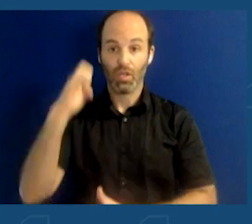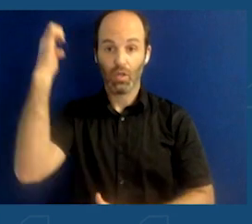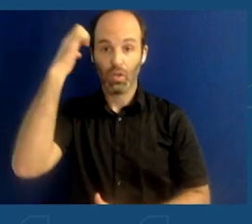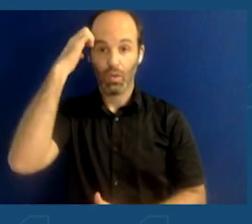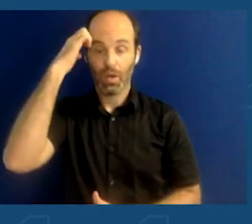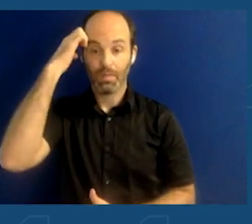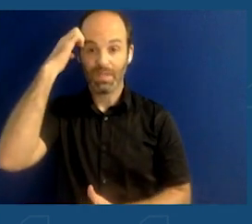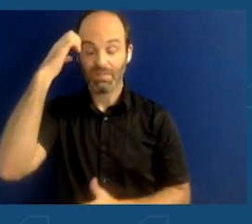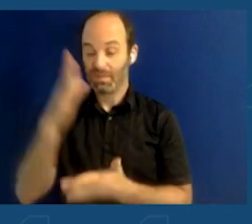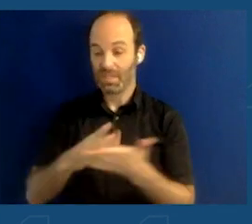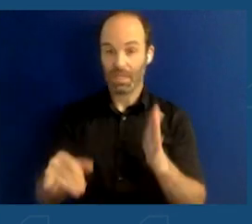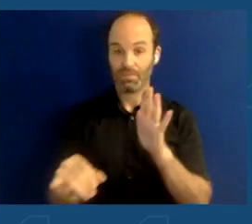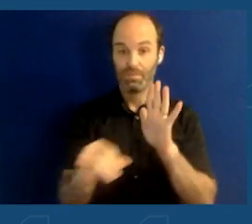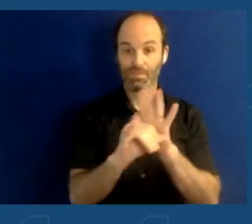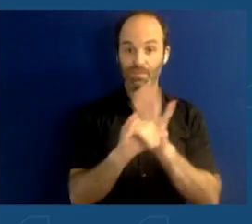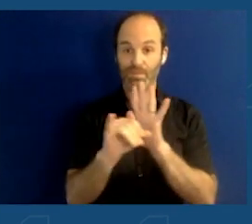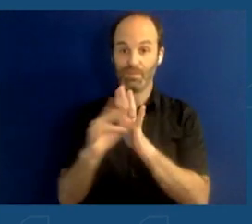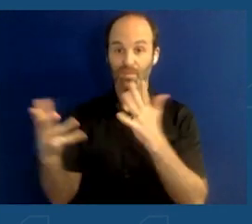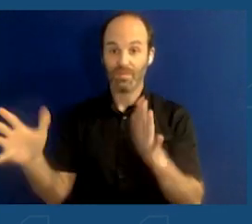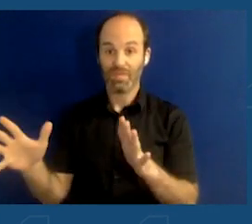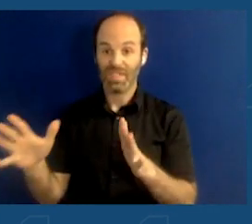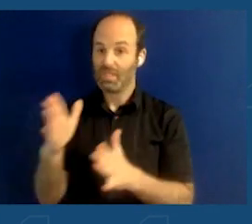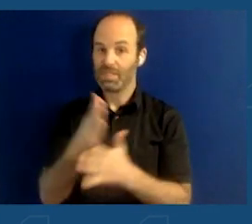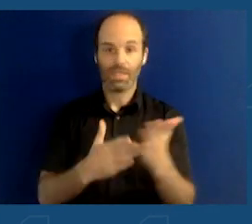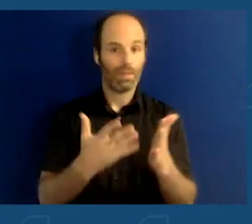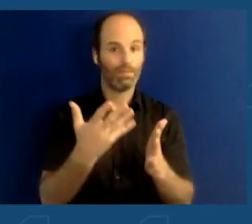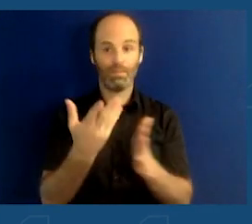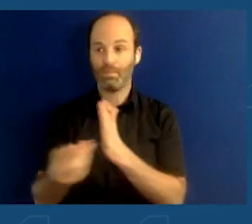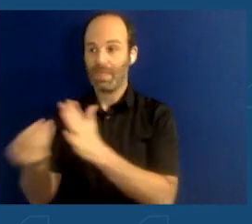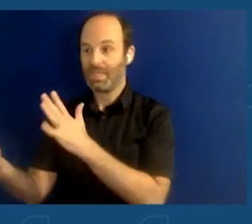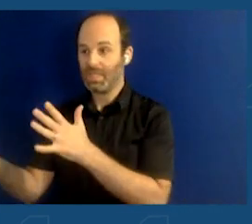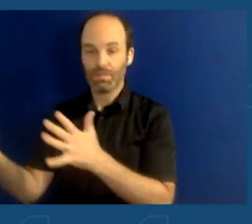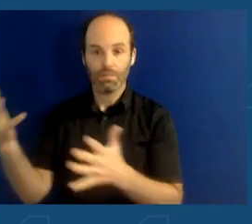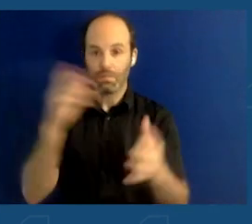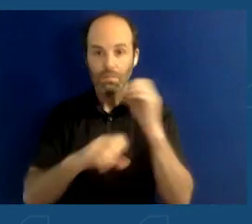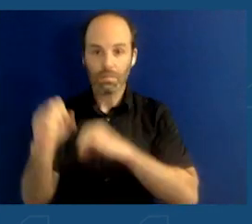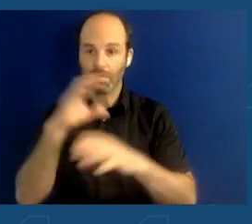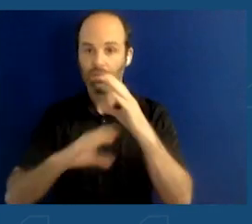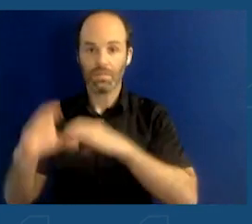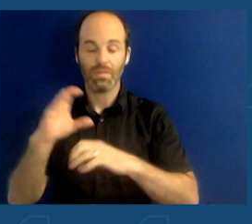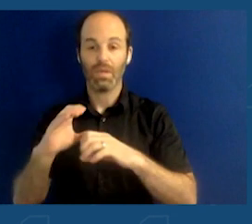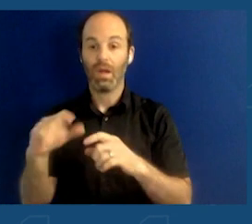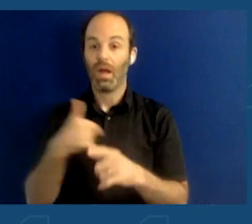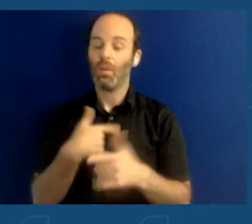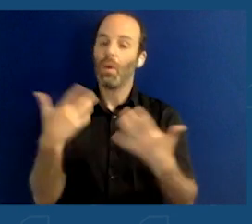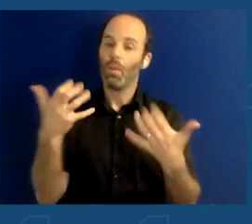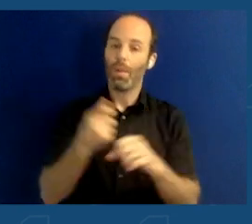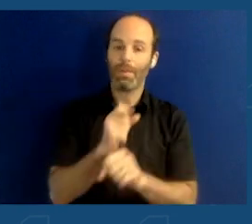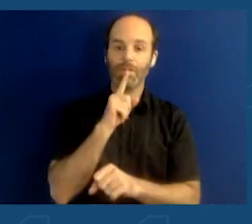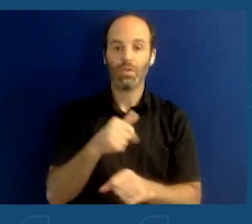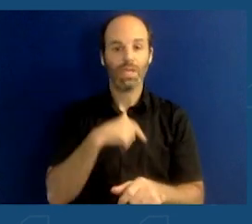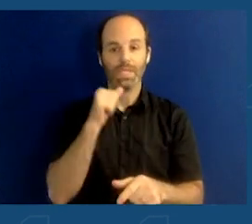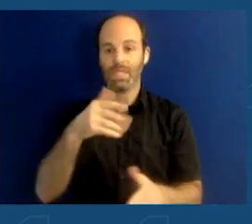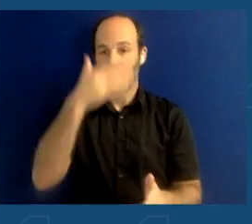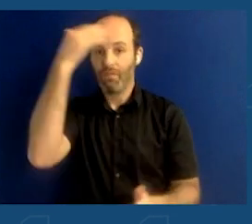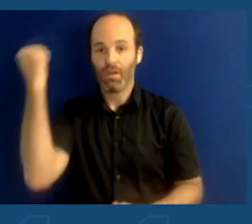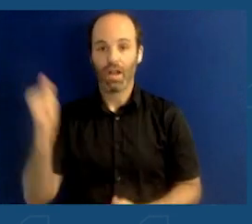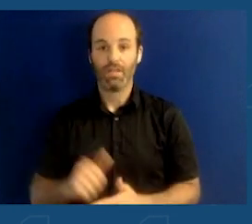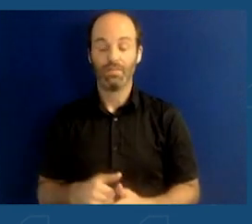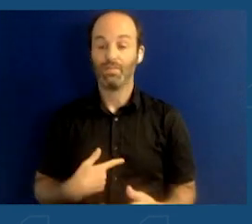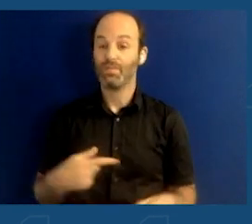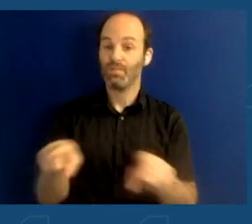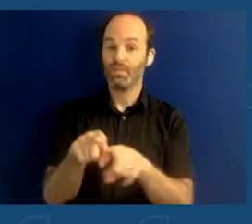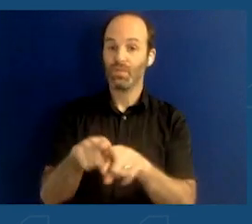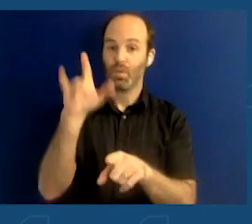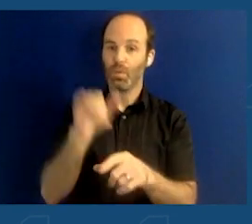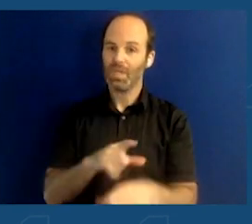still missing, but we're going to make sure that that is not forgotten. And I want to thank you for that. Also, we have to recommit